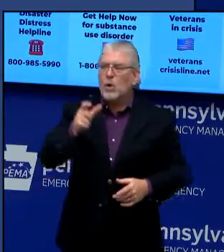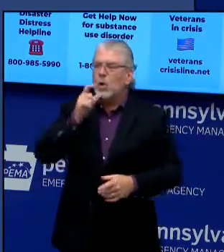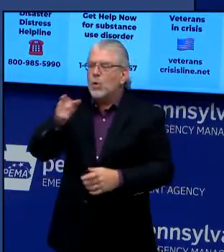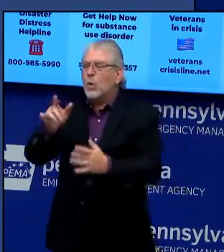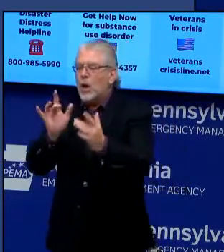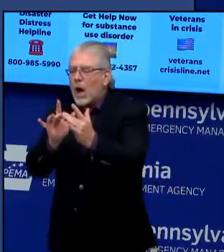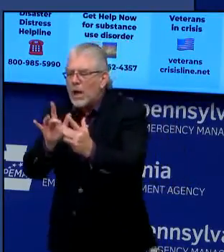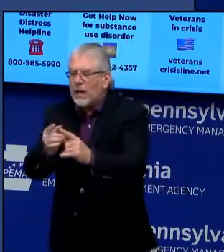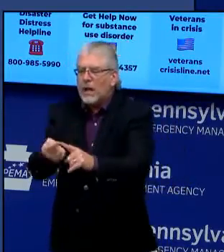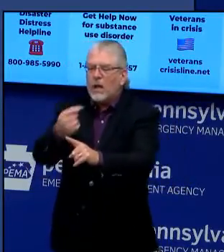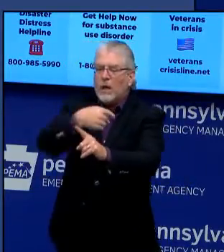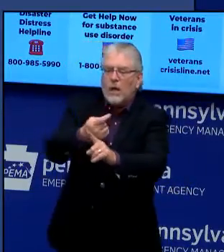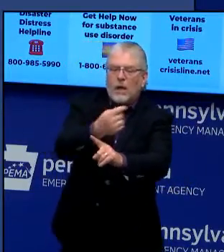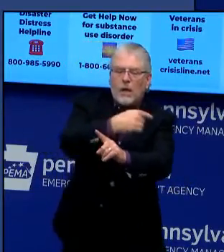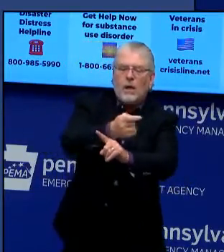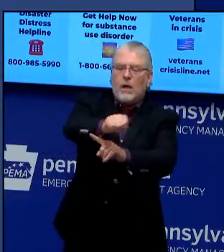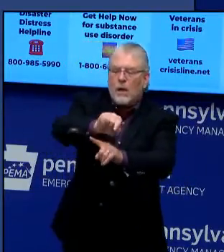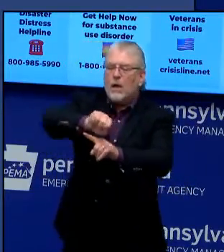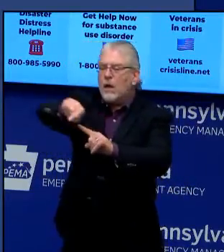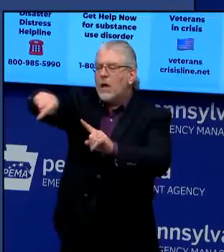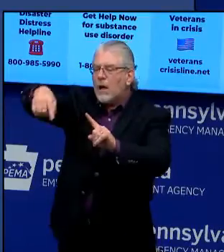tracing of contacts,